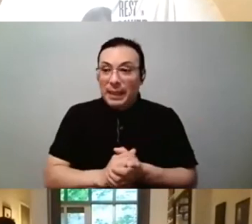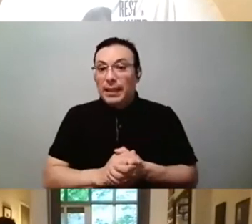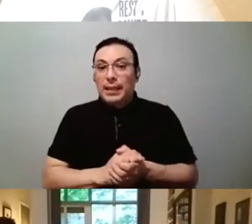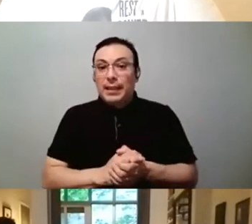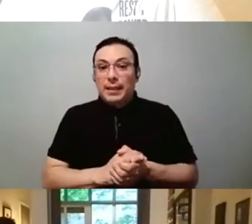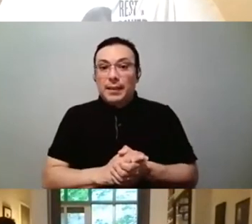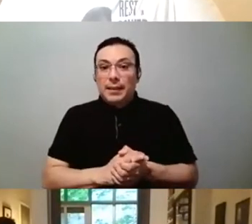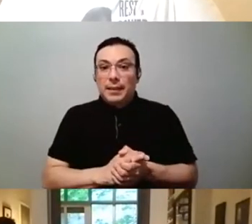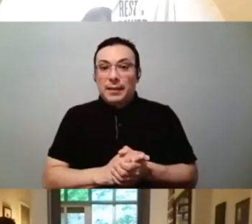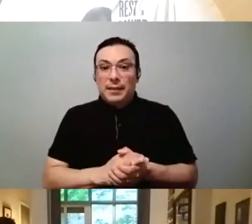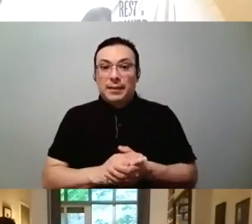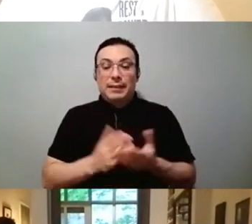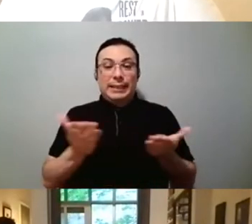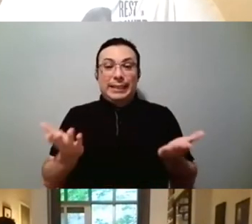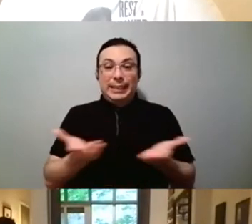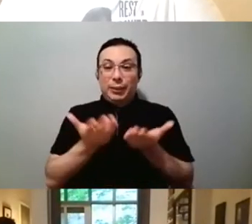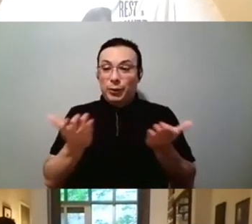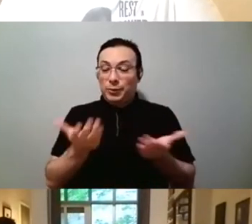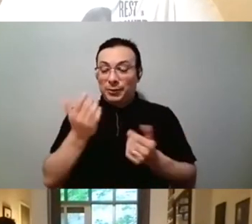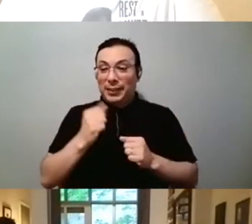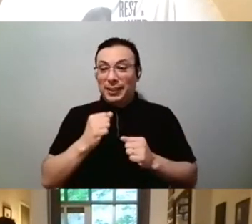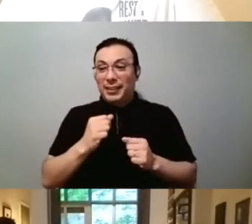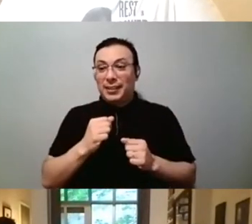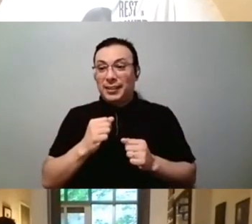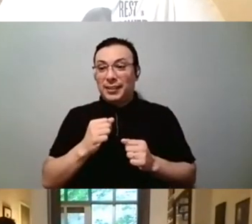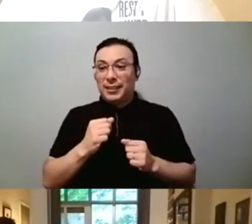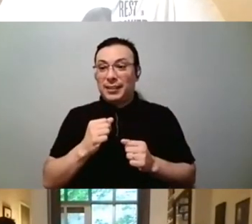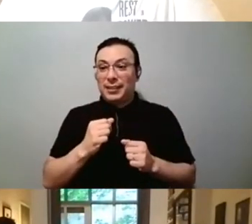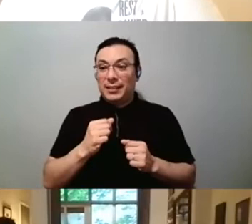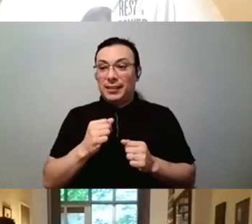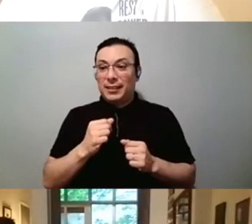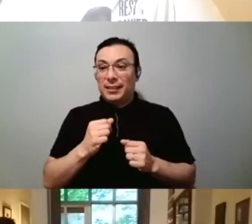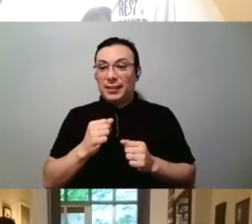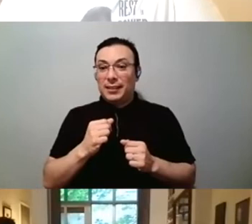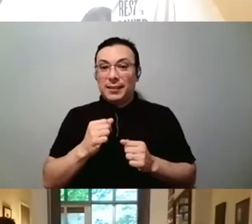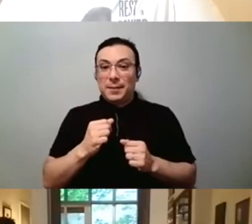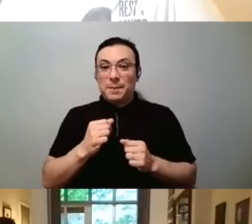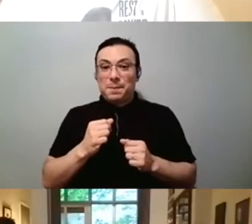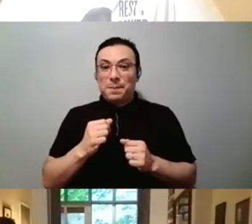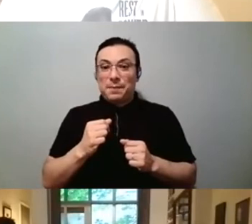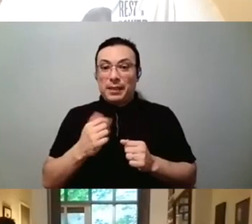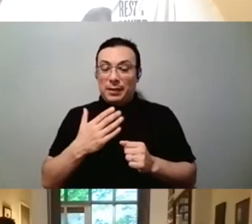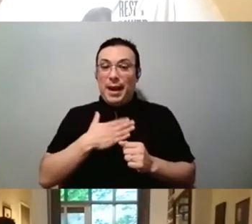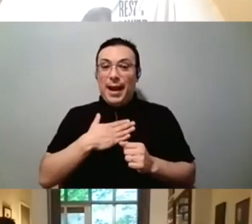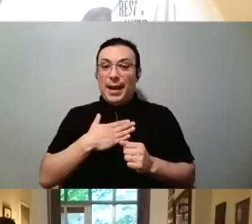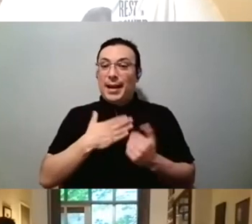has white walls and lights that are eliminating